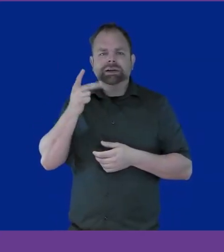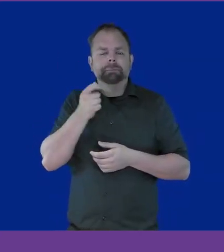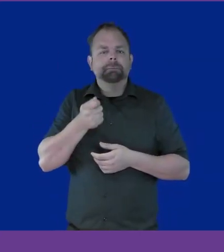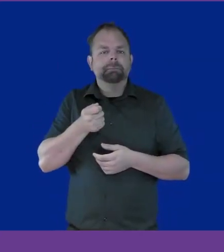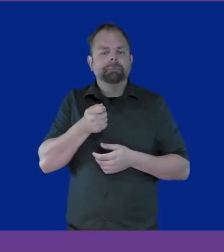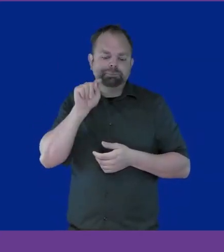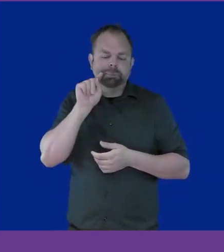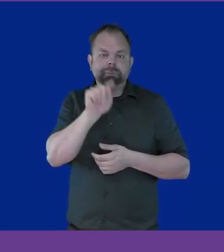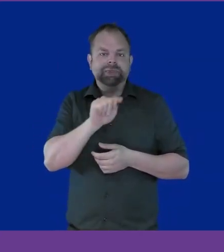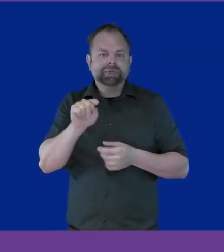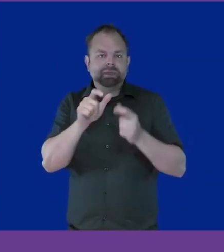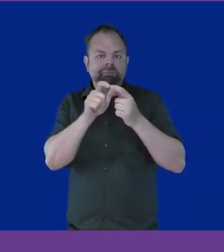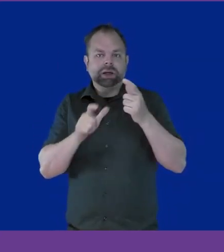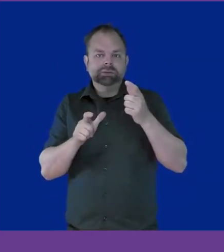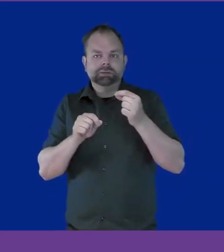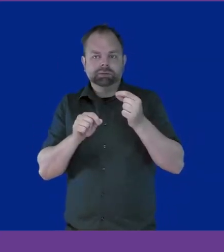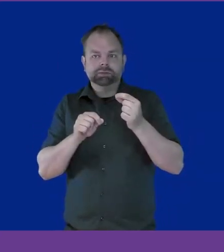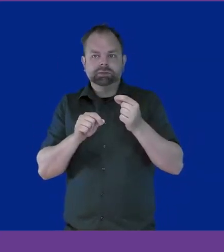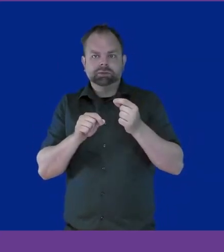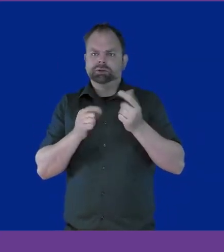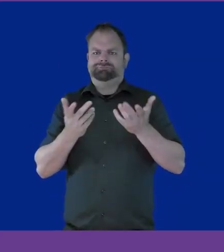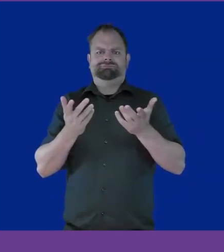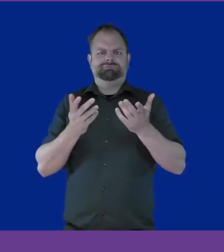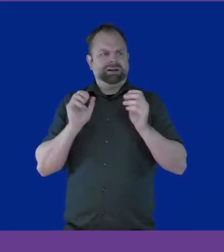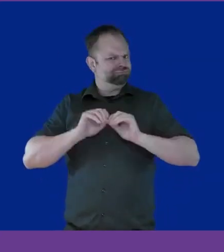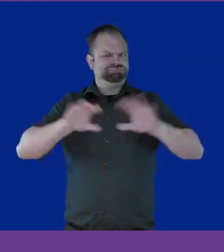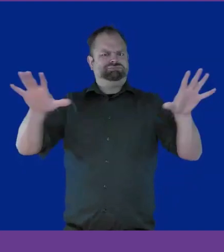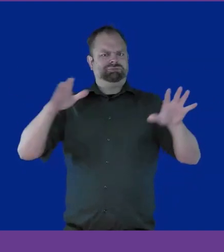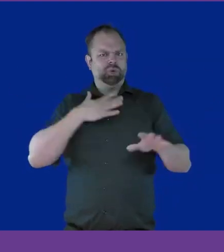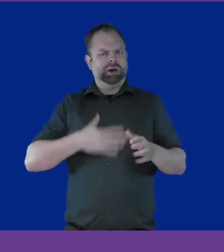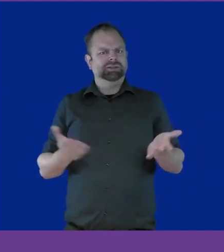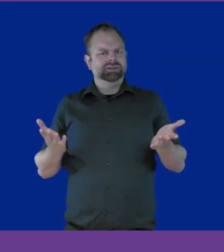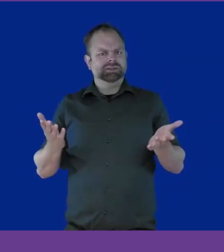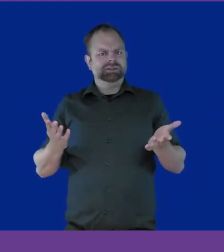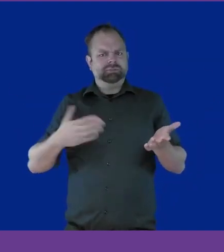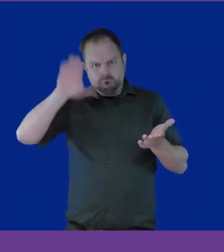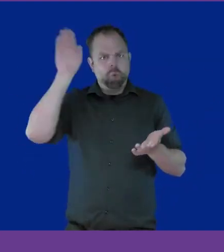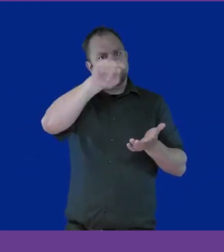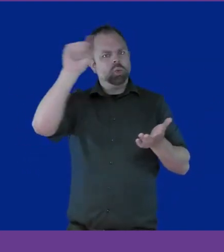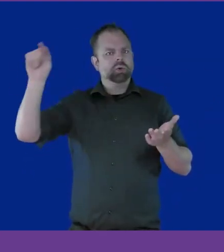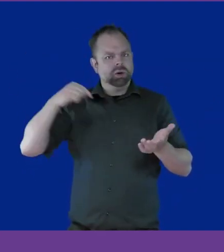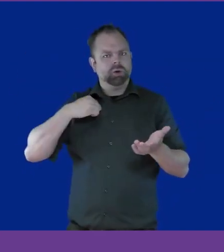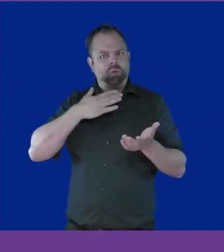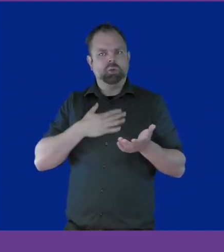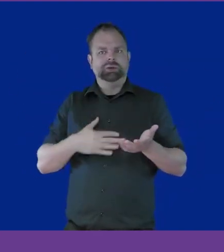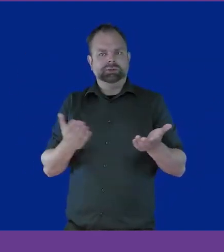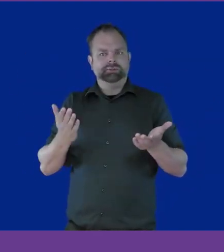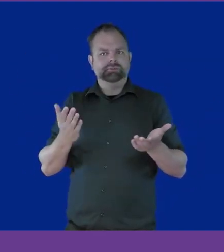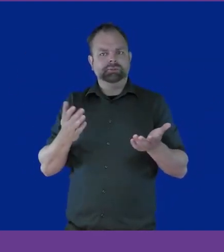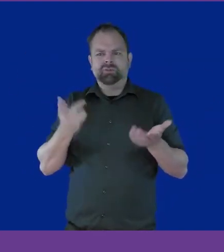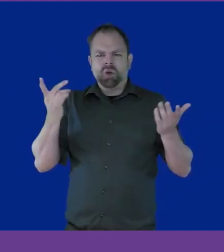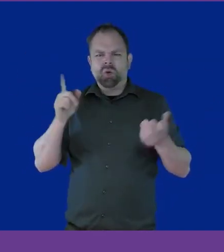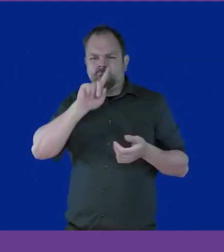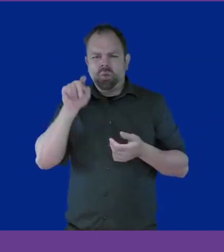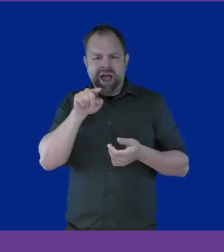with 10 or 12 keys on works for everyone today already? And it satisfies all